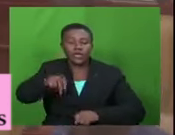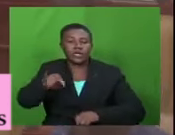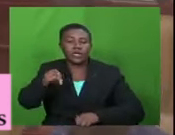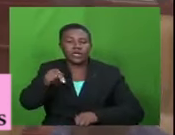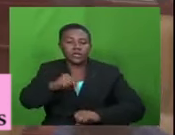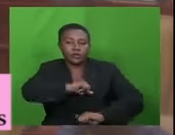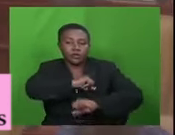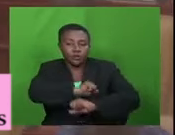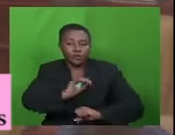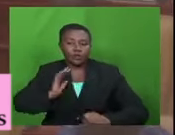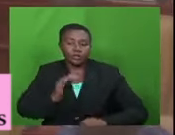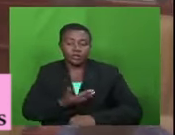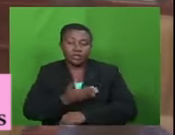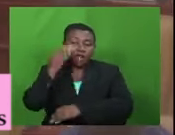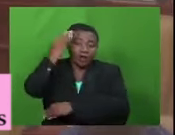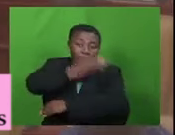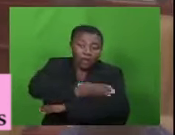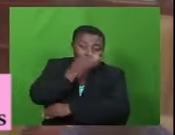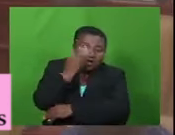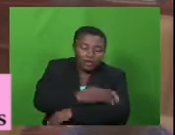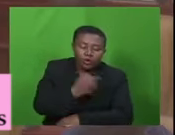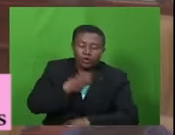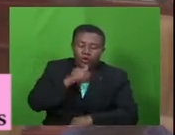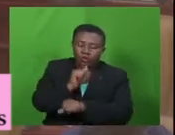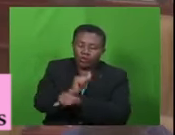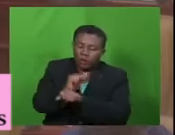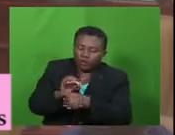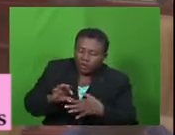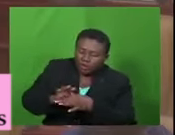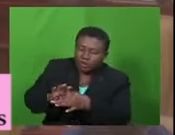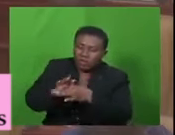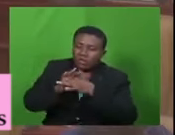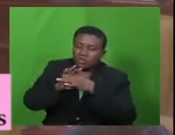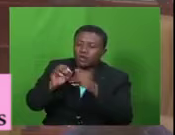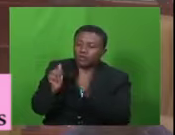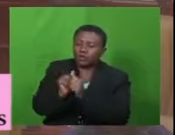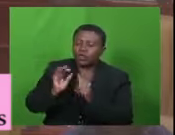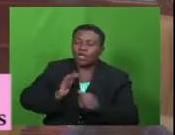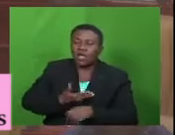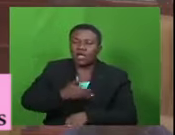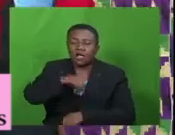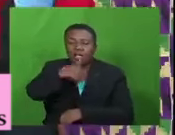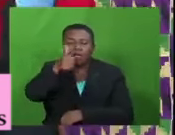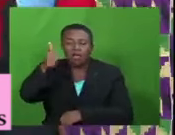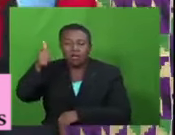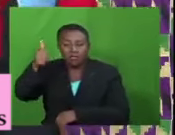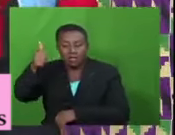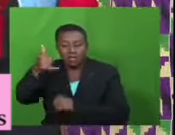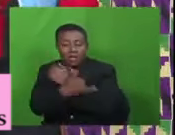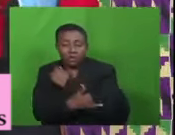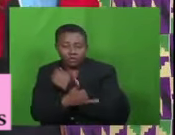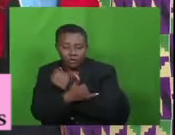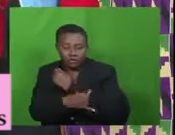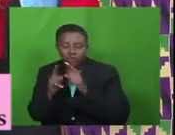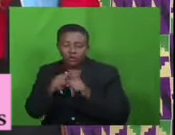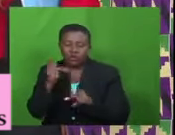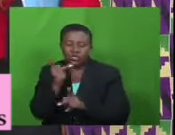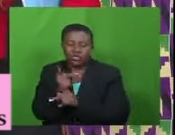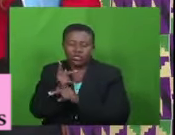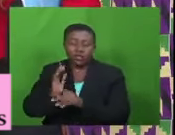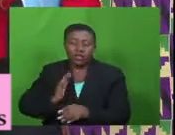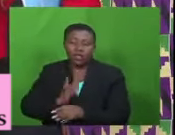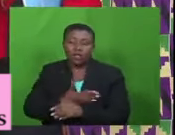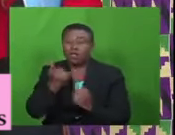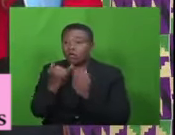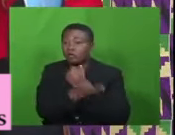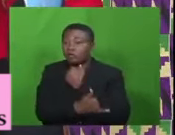and working in collaboration with our neighbors to keep our country and the region safe. This is